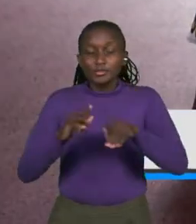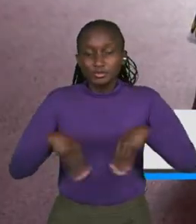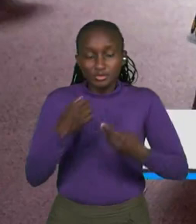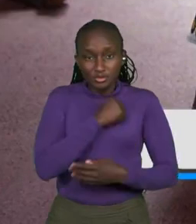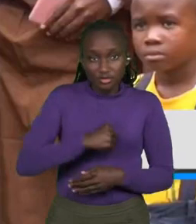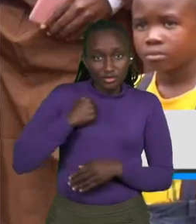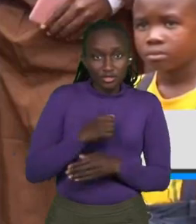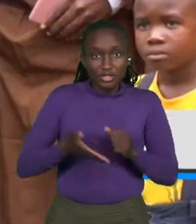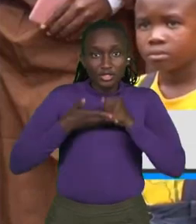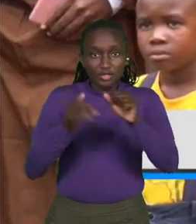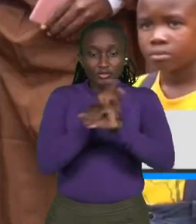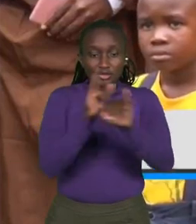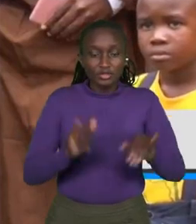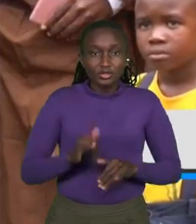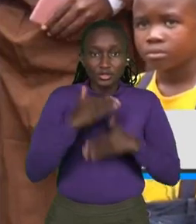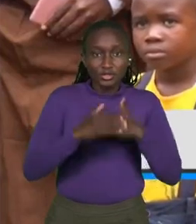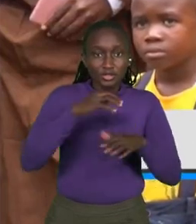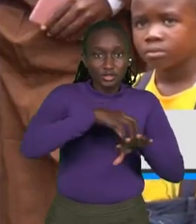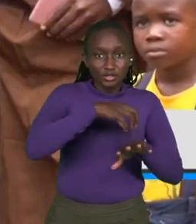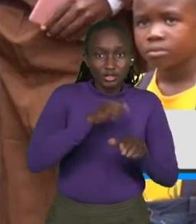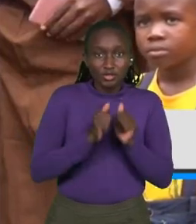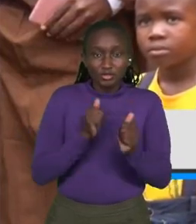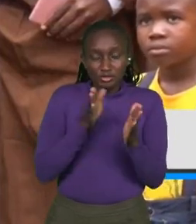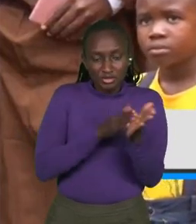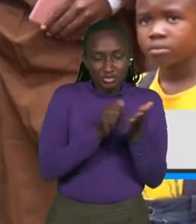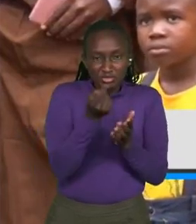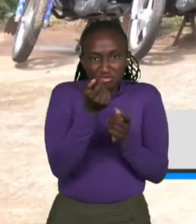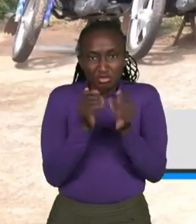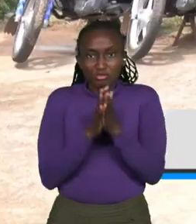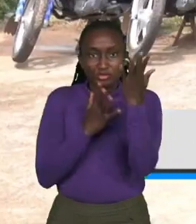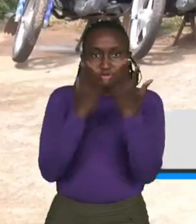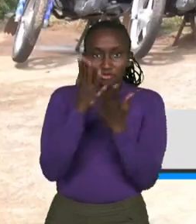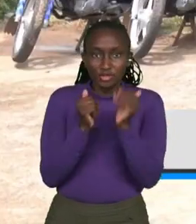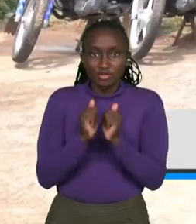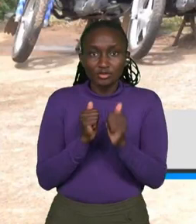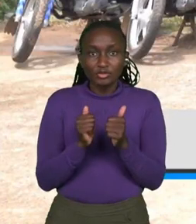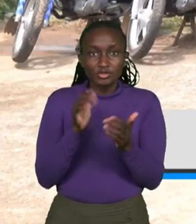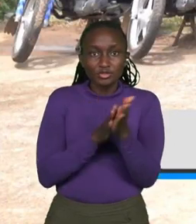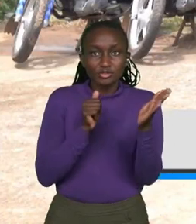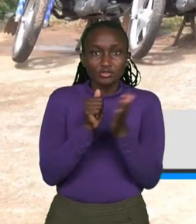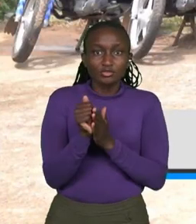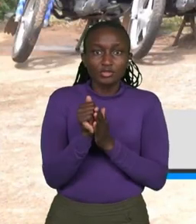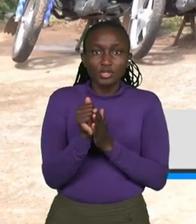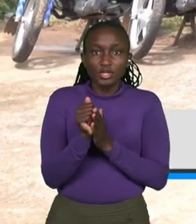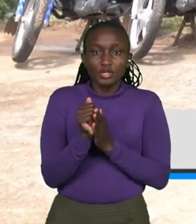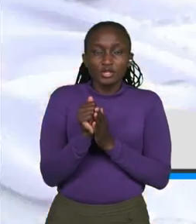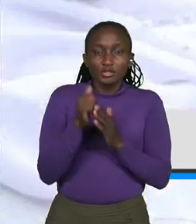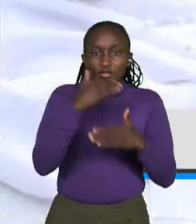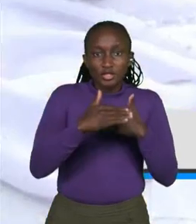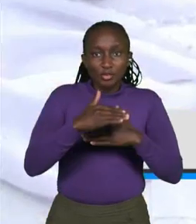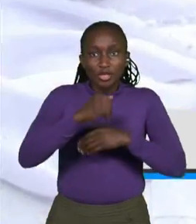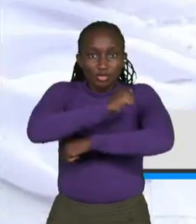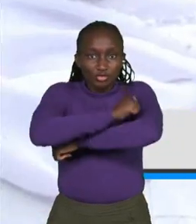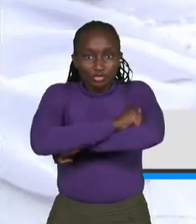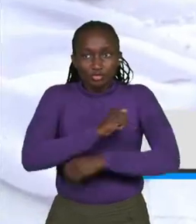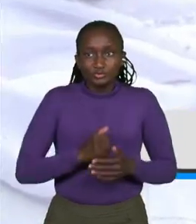help clean around the mosque, which was slightly damaged by the fire that ravaged the attacked Quranic school. We